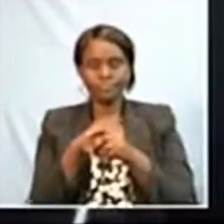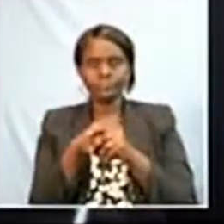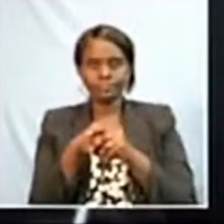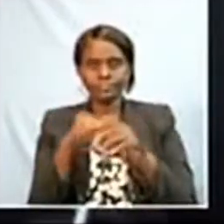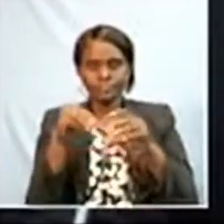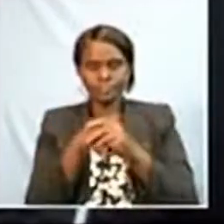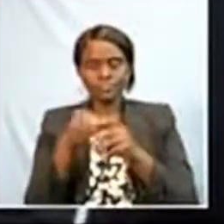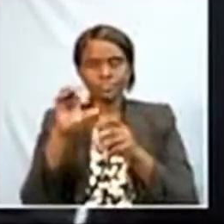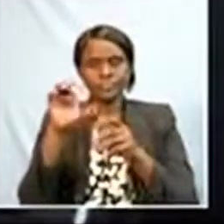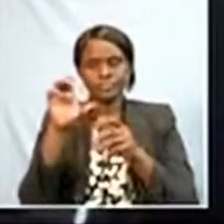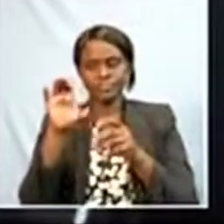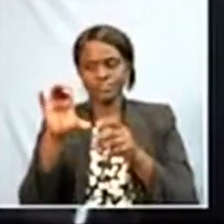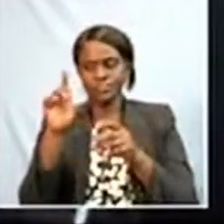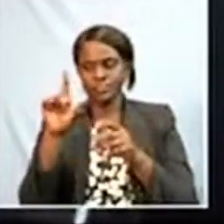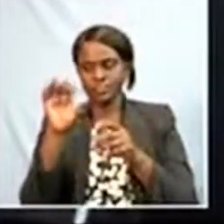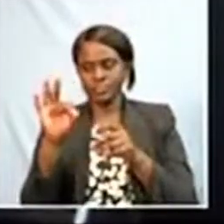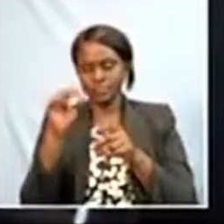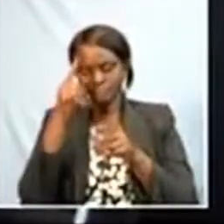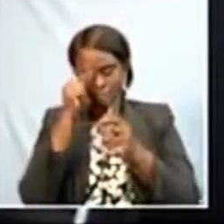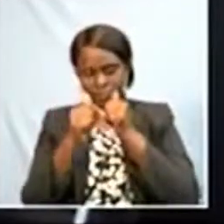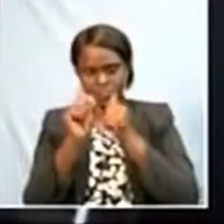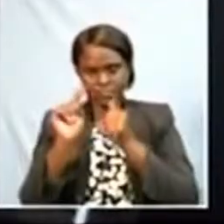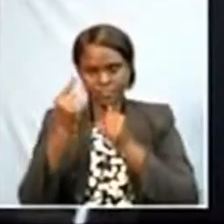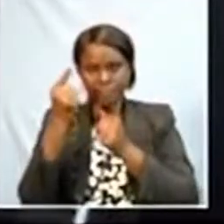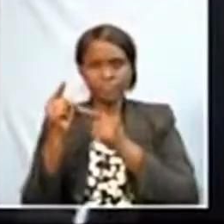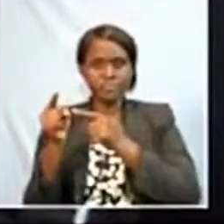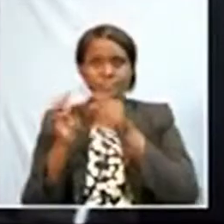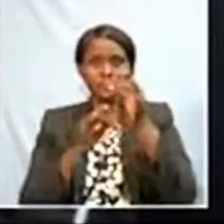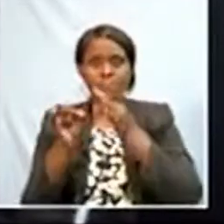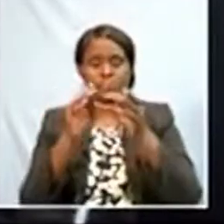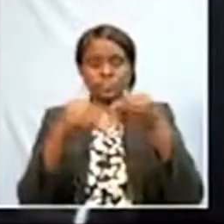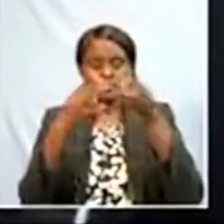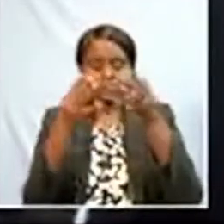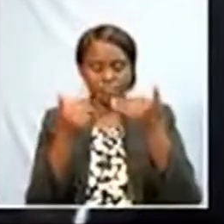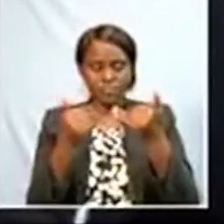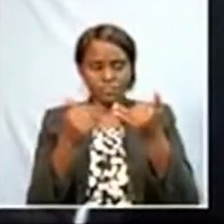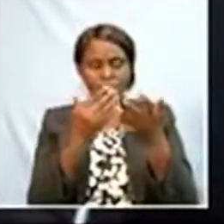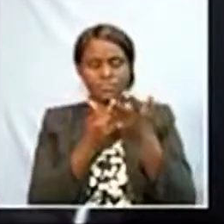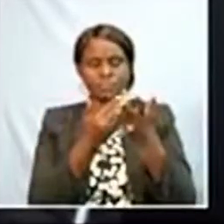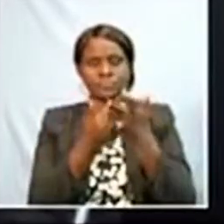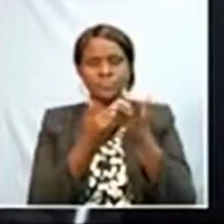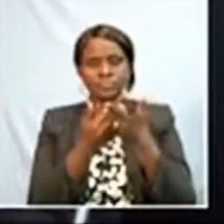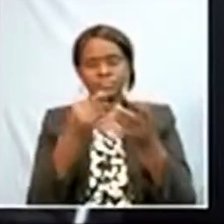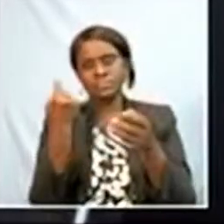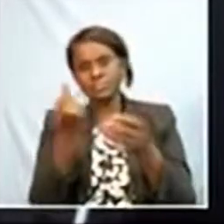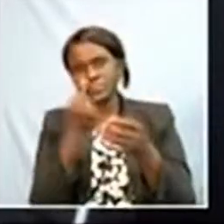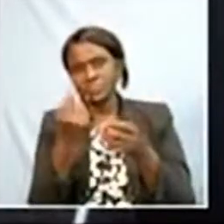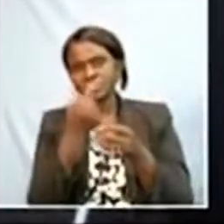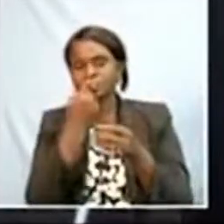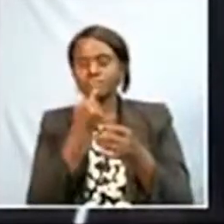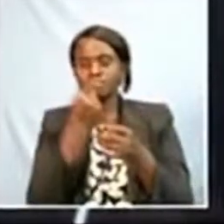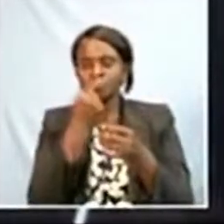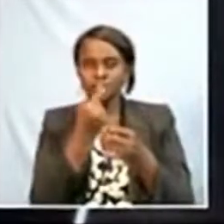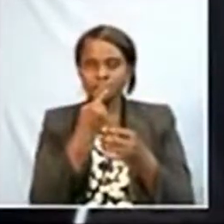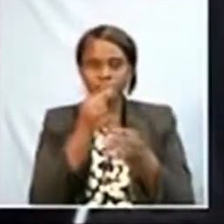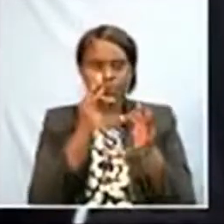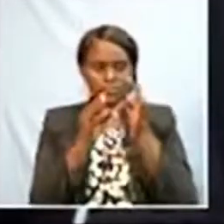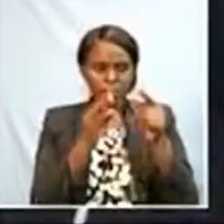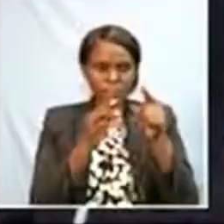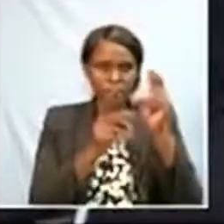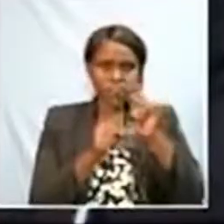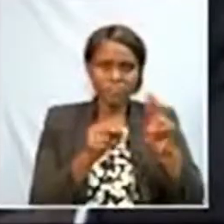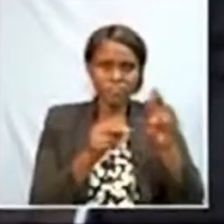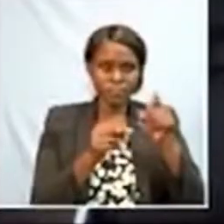in CDF? Because the first explanation, you're giving a hypothesis to say if you use this